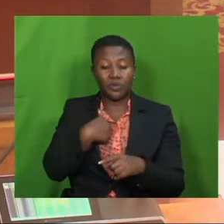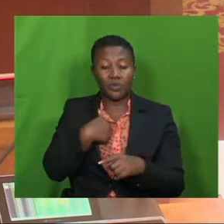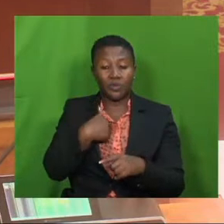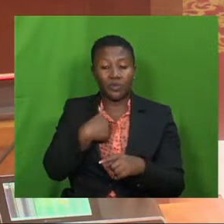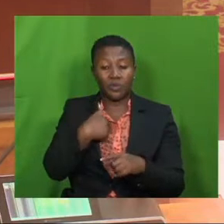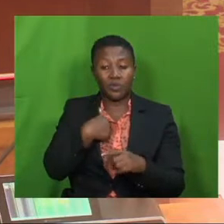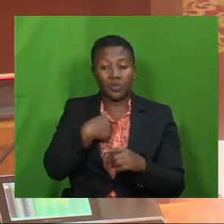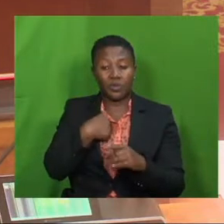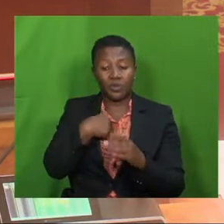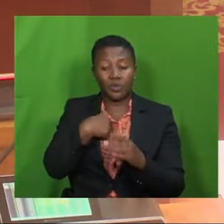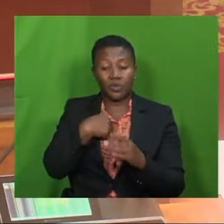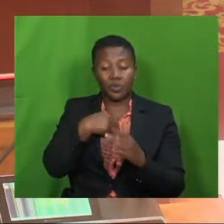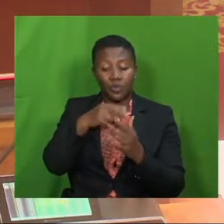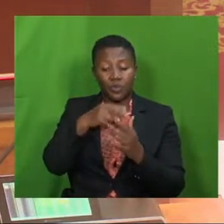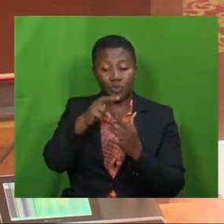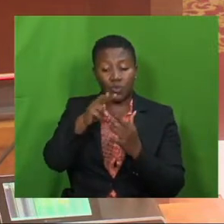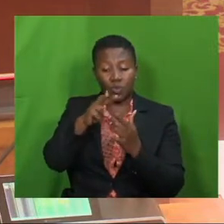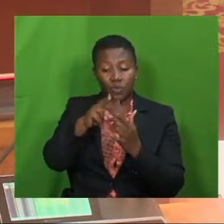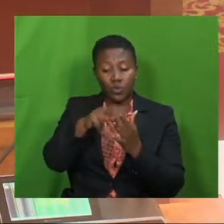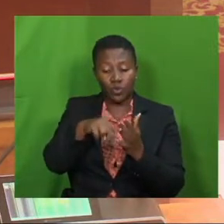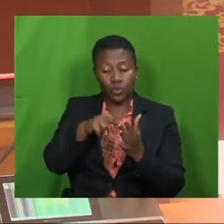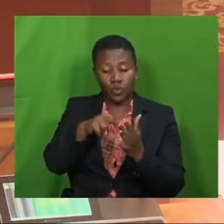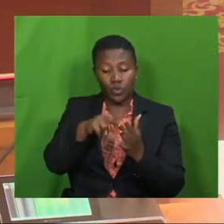will proceed